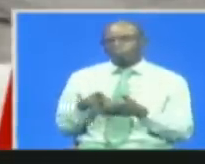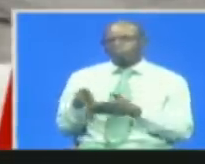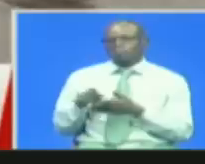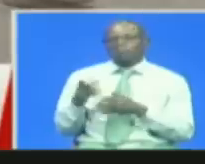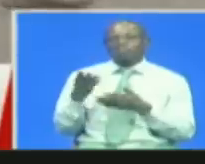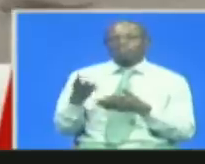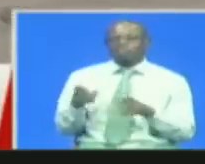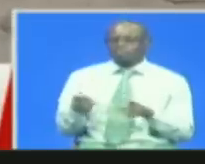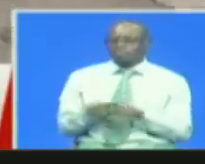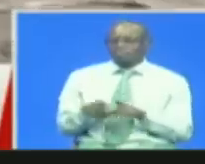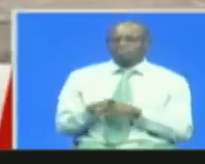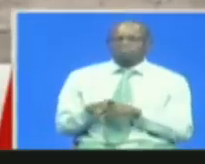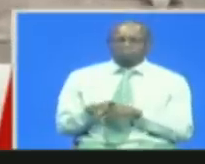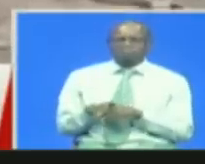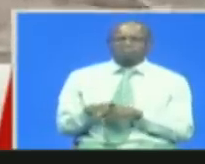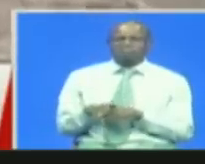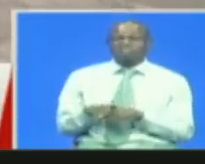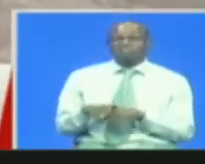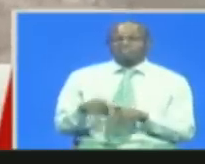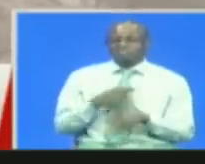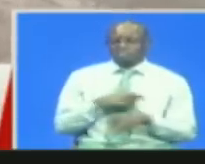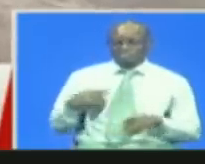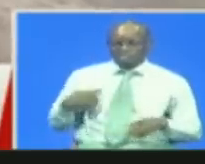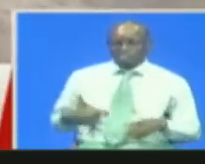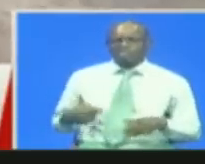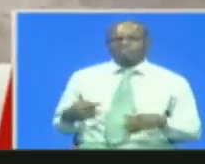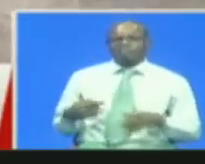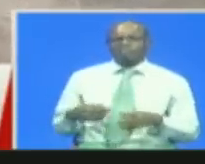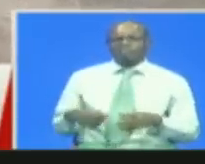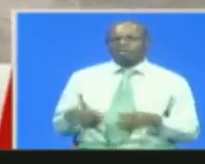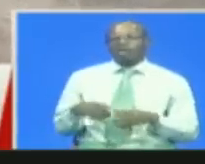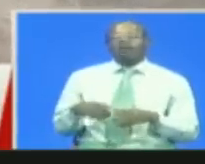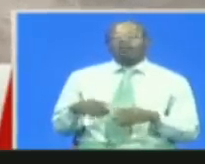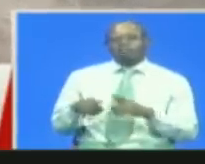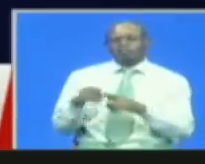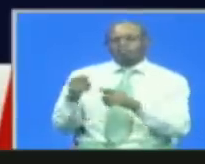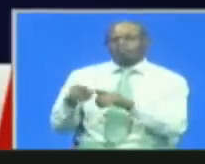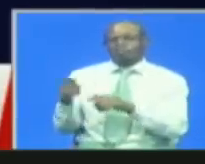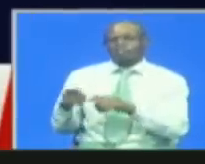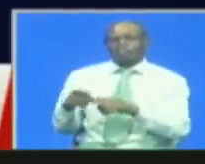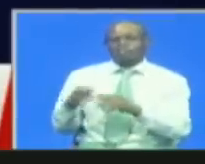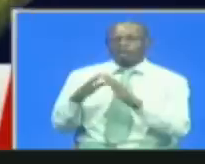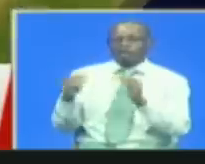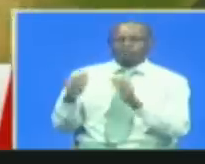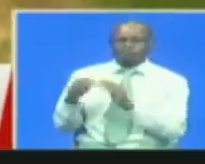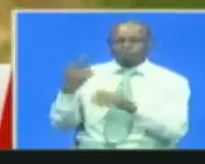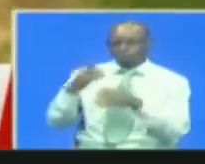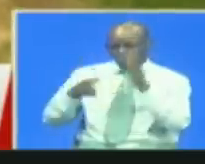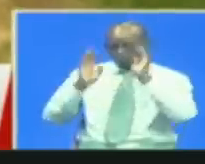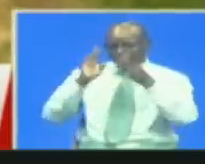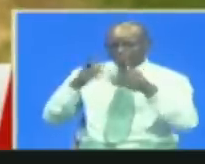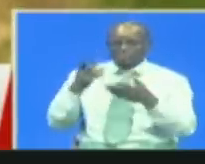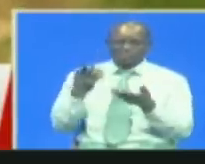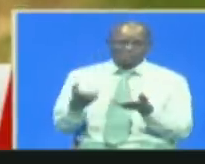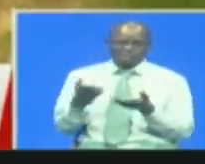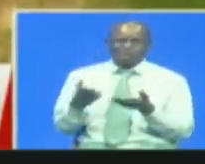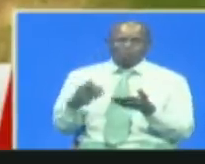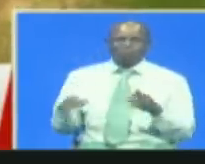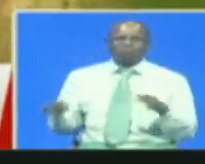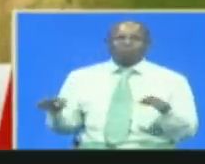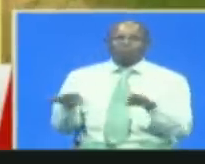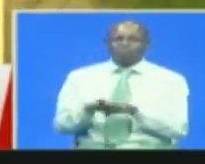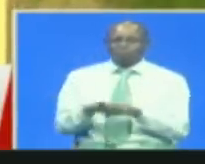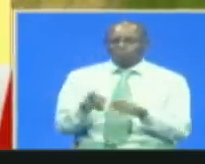closed Chinese-owned slaughterhouses, meaning thousands are now trucked long distances into Kenya from countries like Ethiopia,